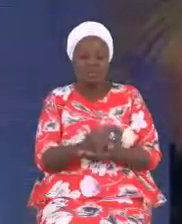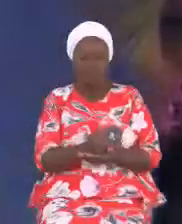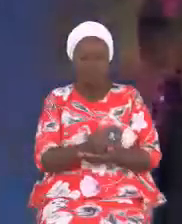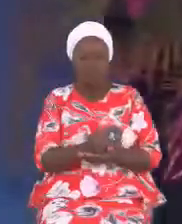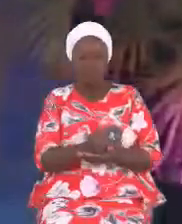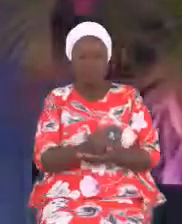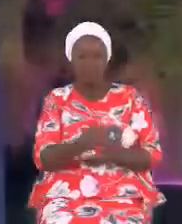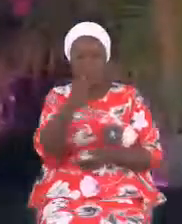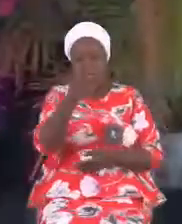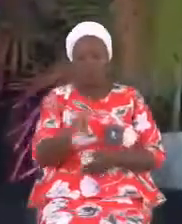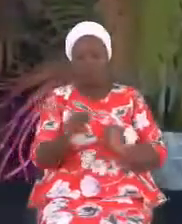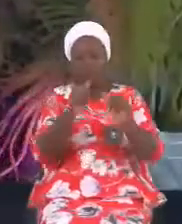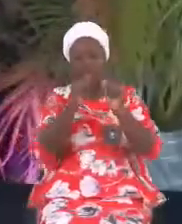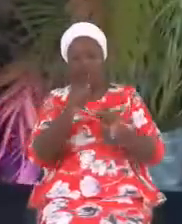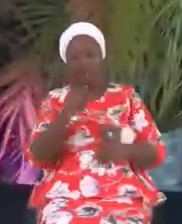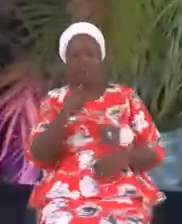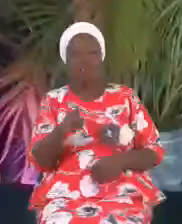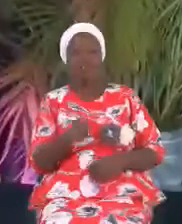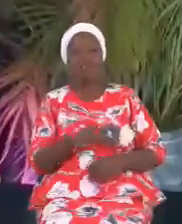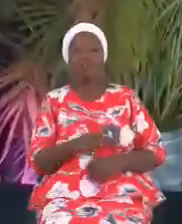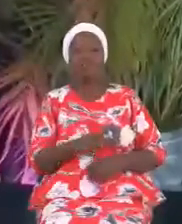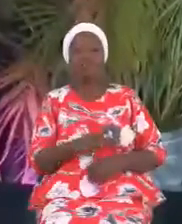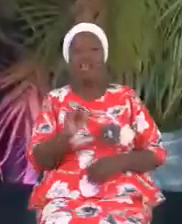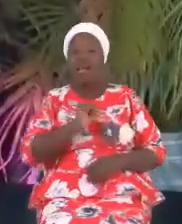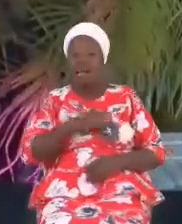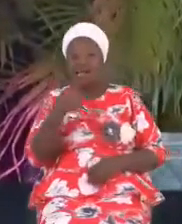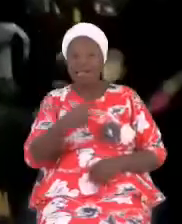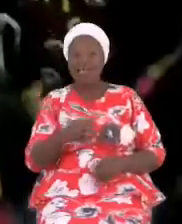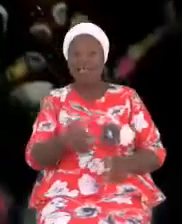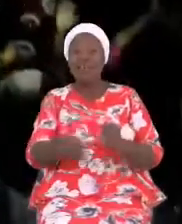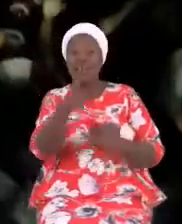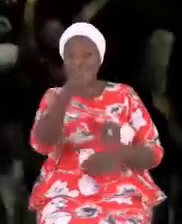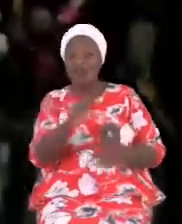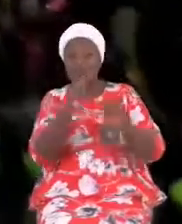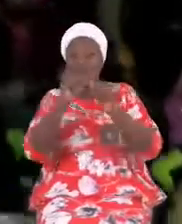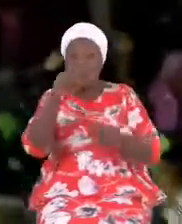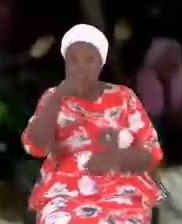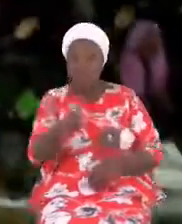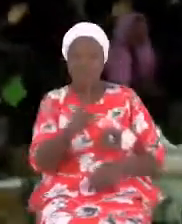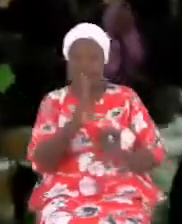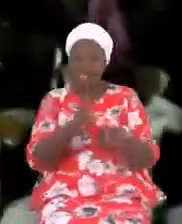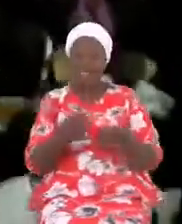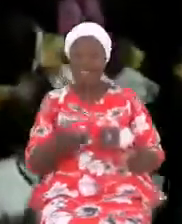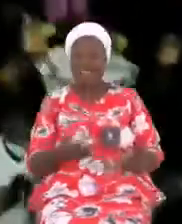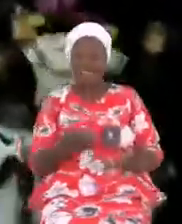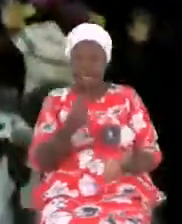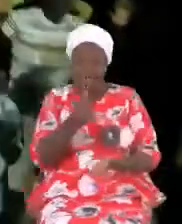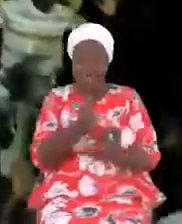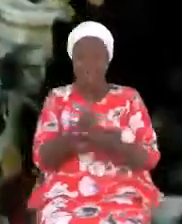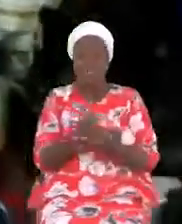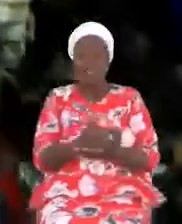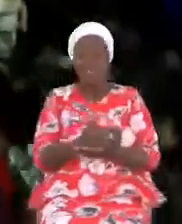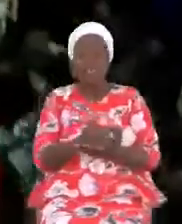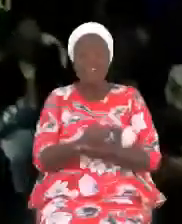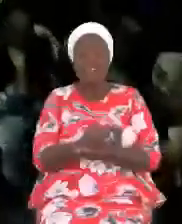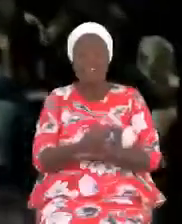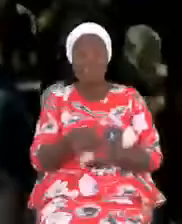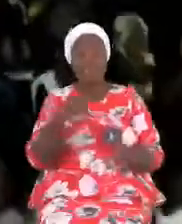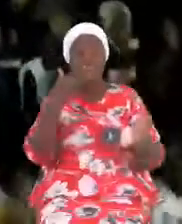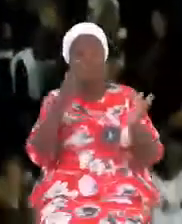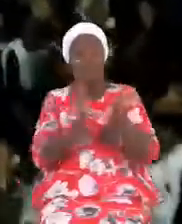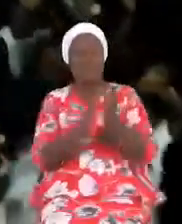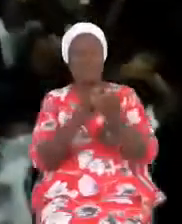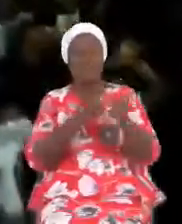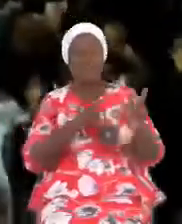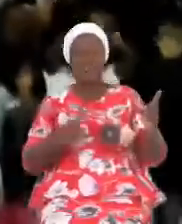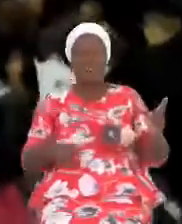God bless you. I said, God bless you. Praise the Lord.